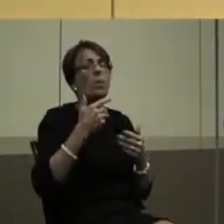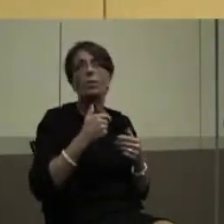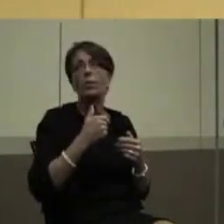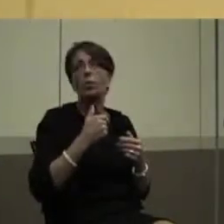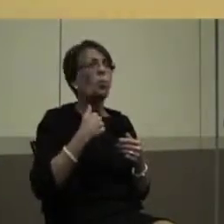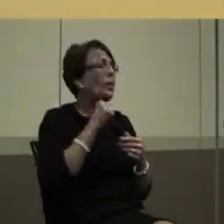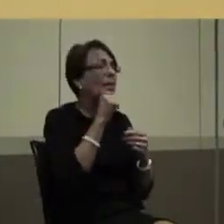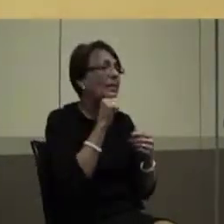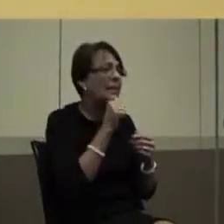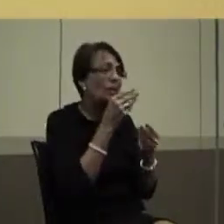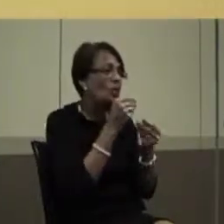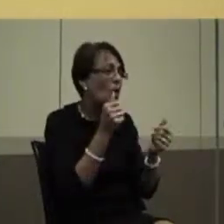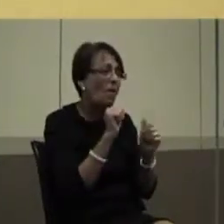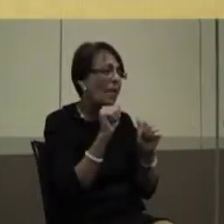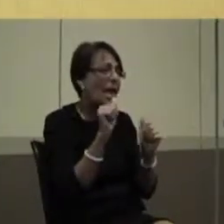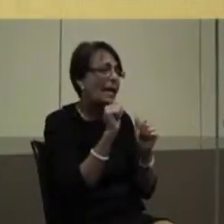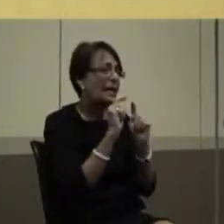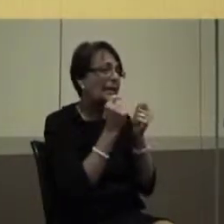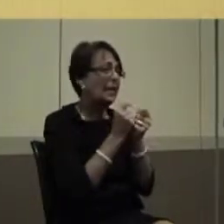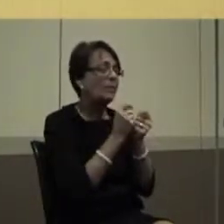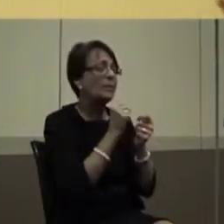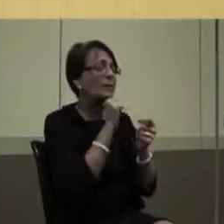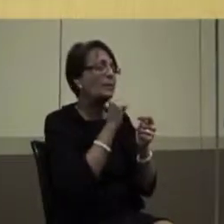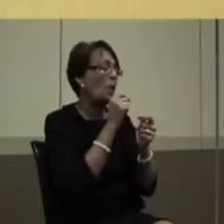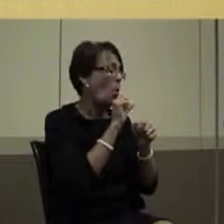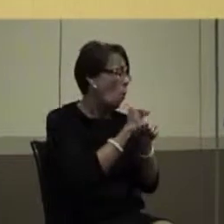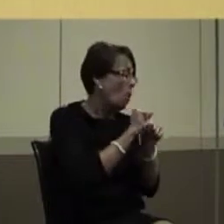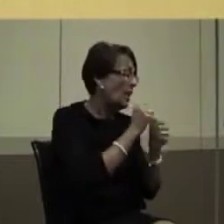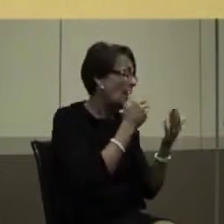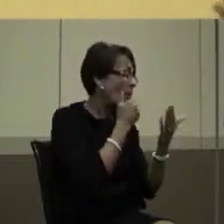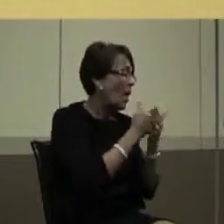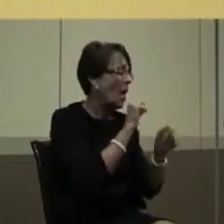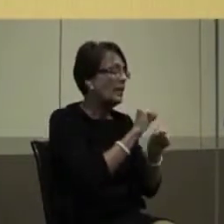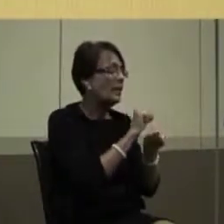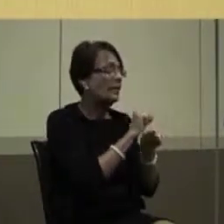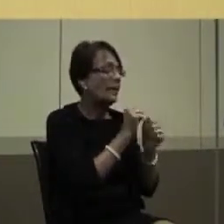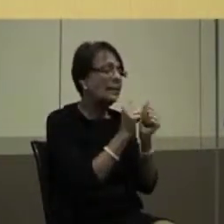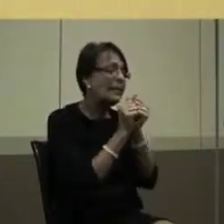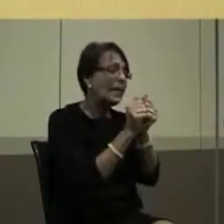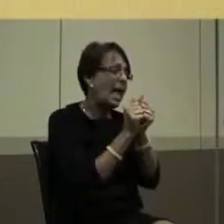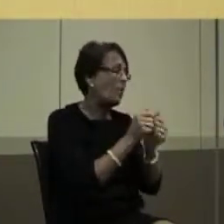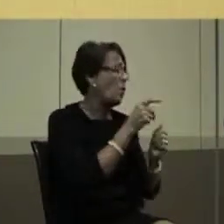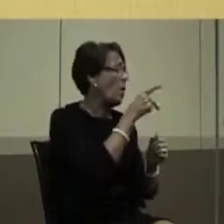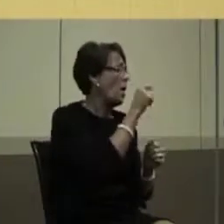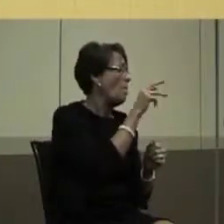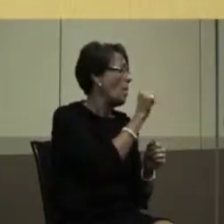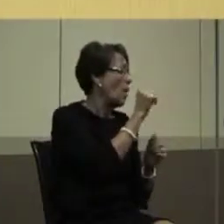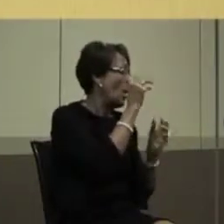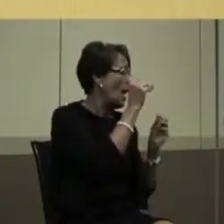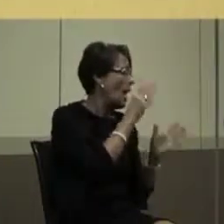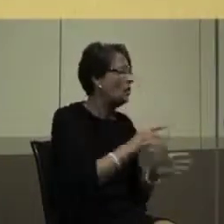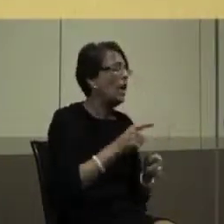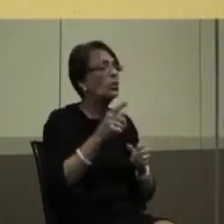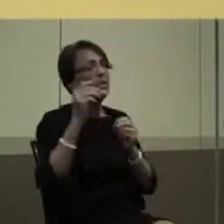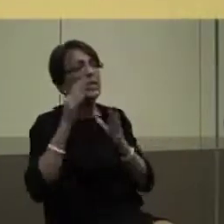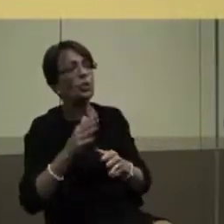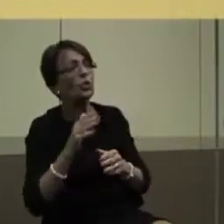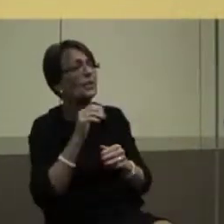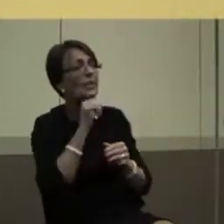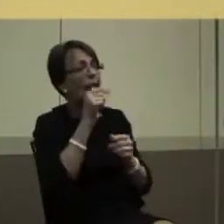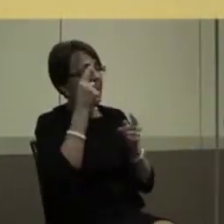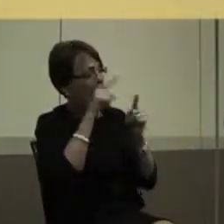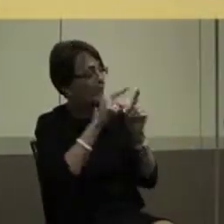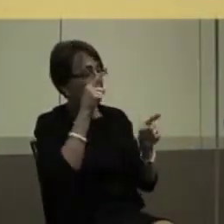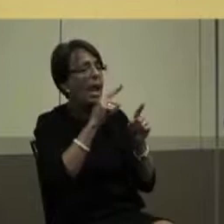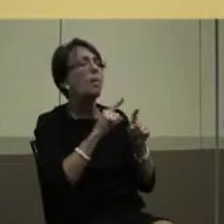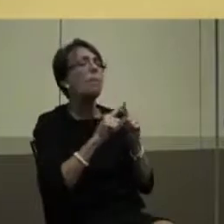any teams that weren't working well together. The issue was, paraeducators and teachers maybe not quite seeing eye to eye, but at least it brought about a